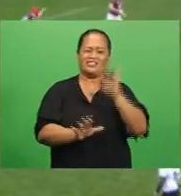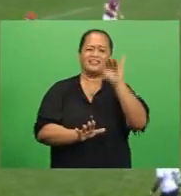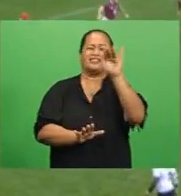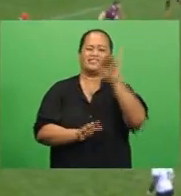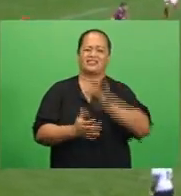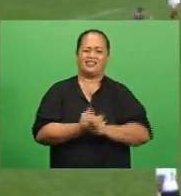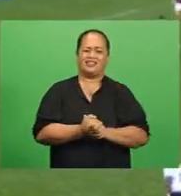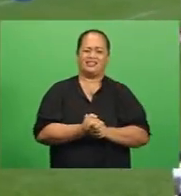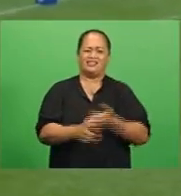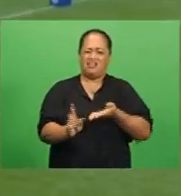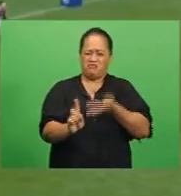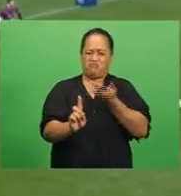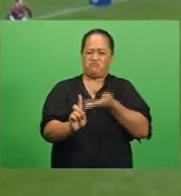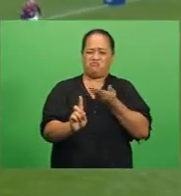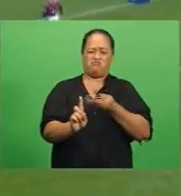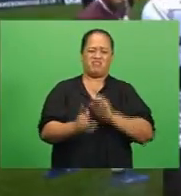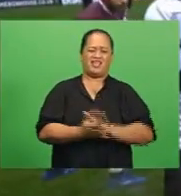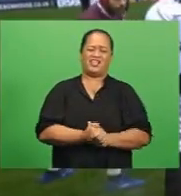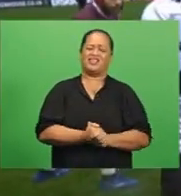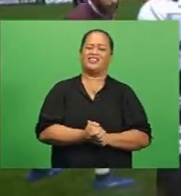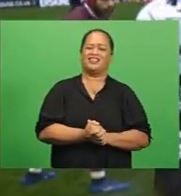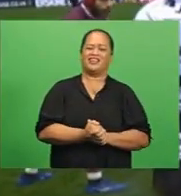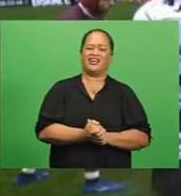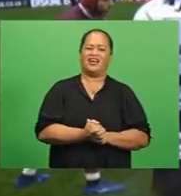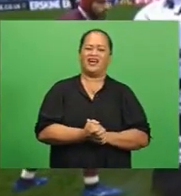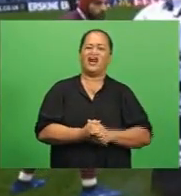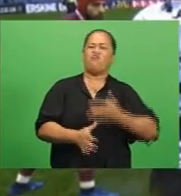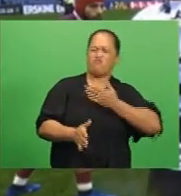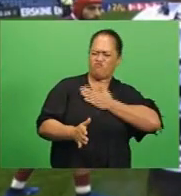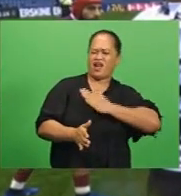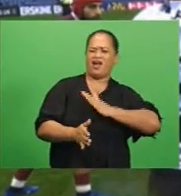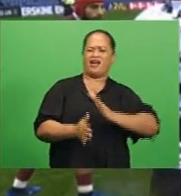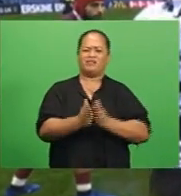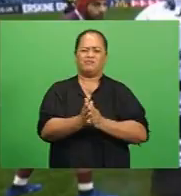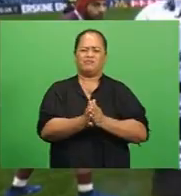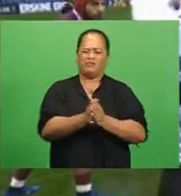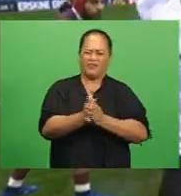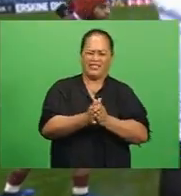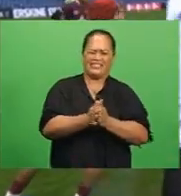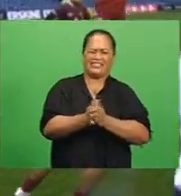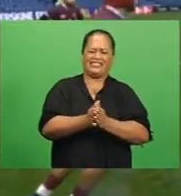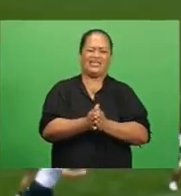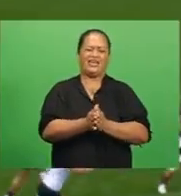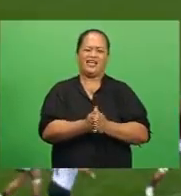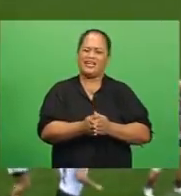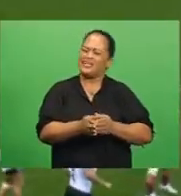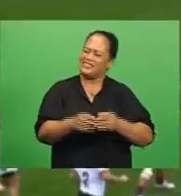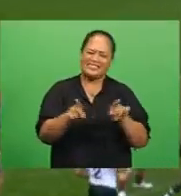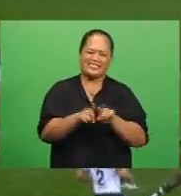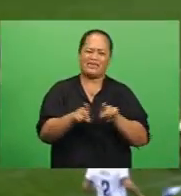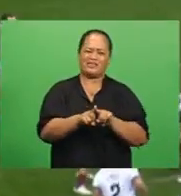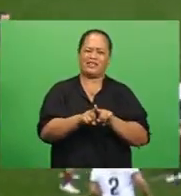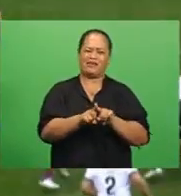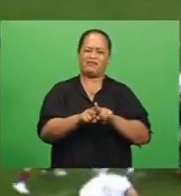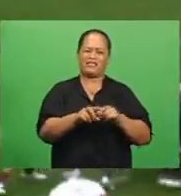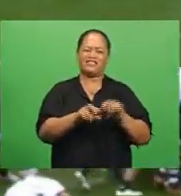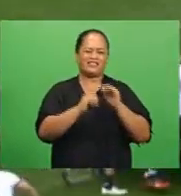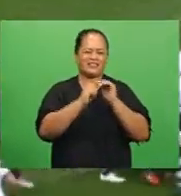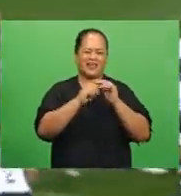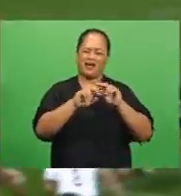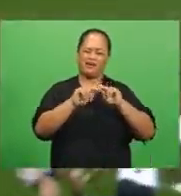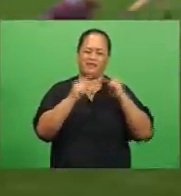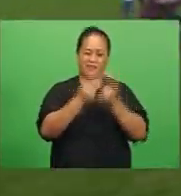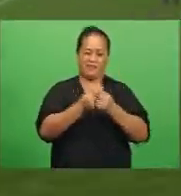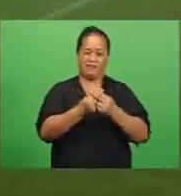myself who's going to determine that, and I would want to play for Fiji in the next World Cup, and I want to keep on representing Fiji until